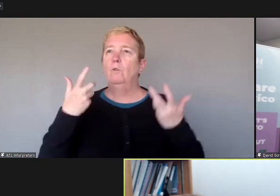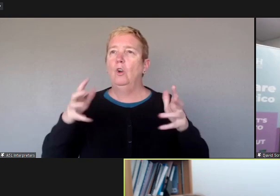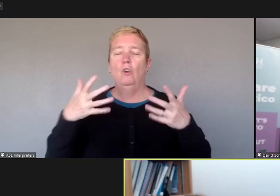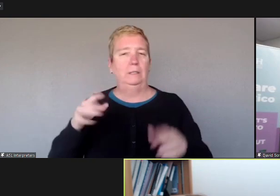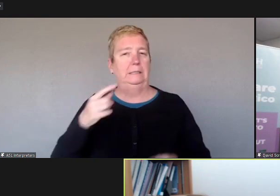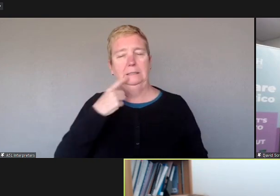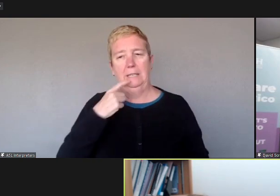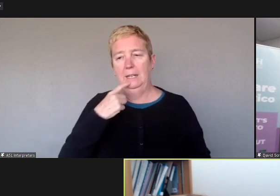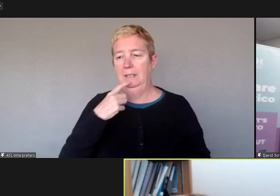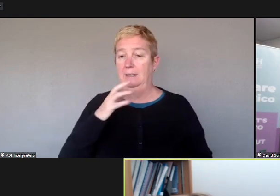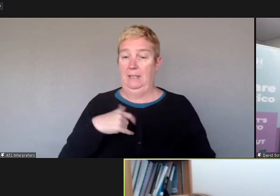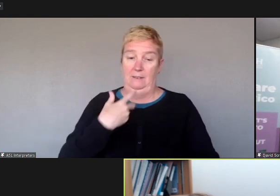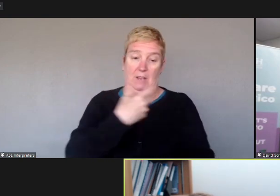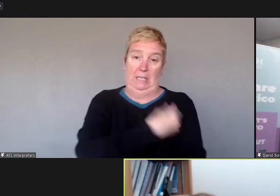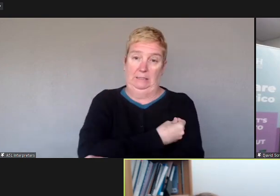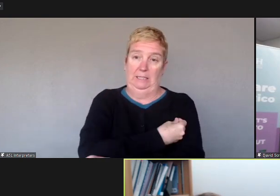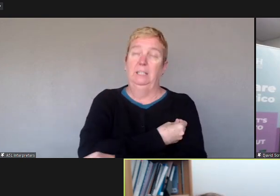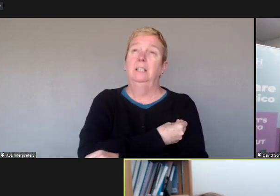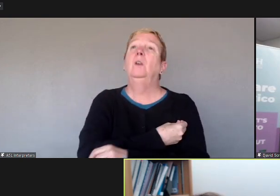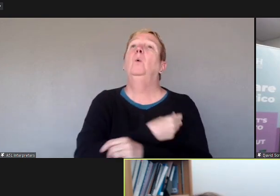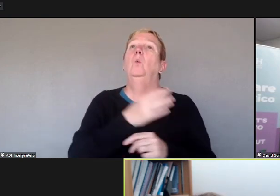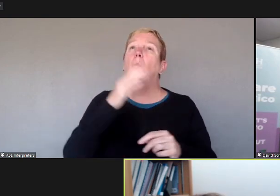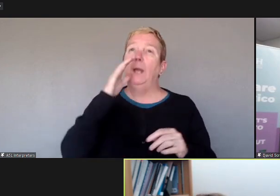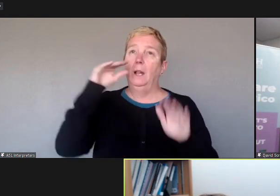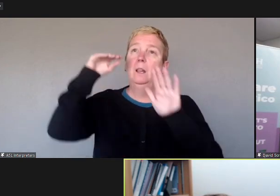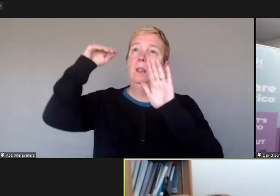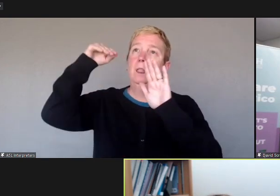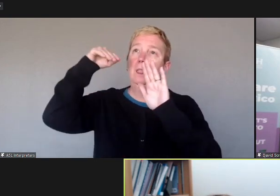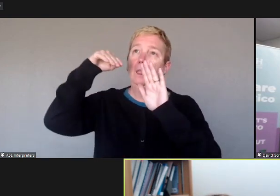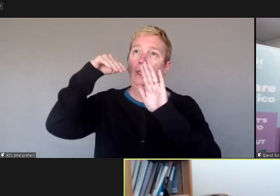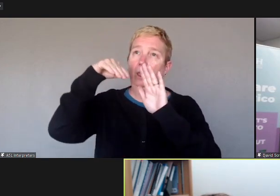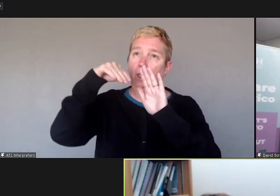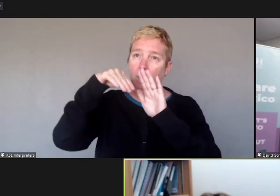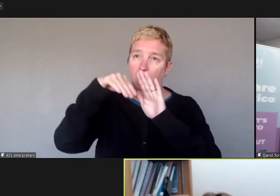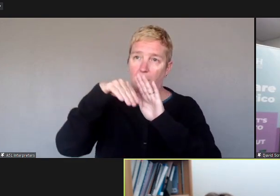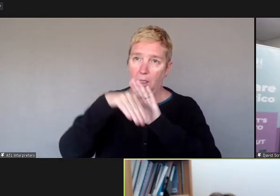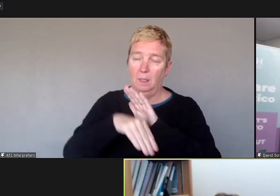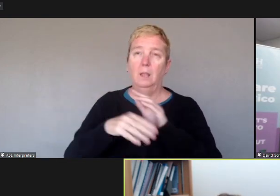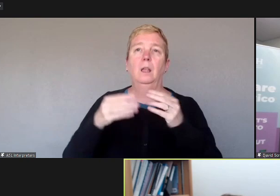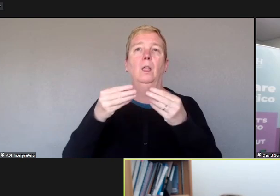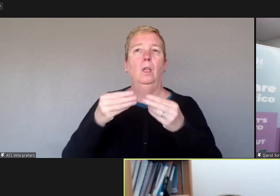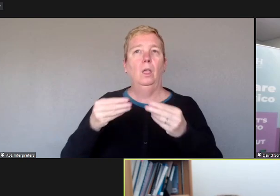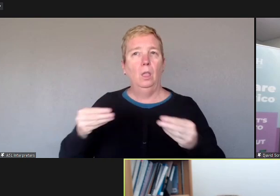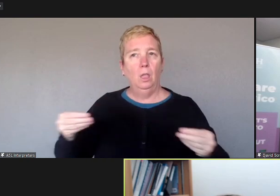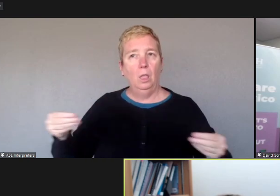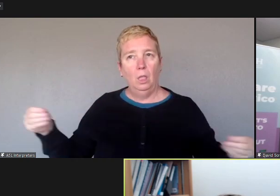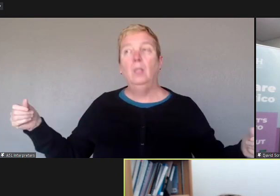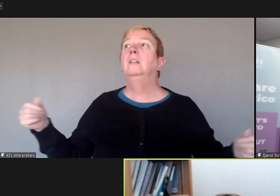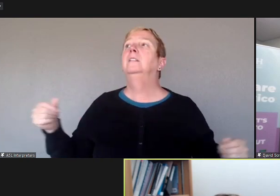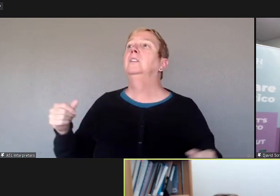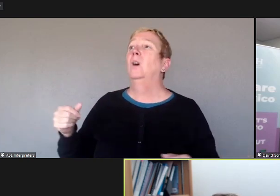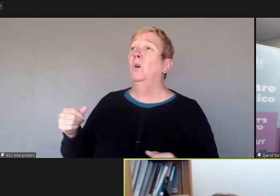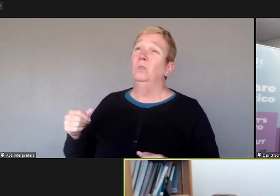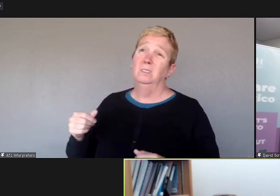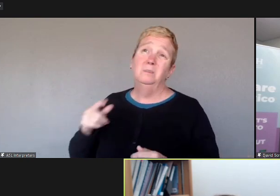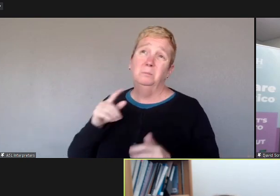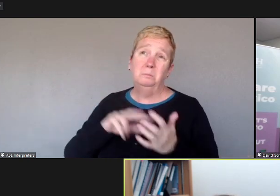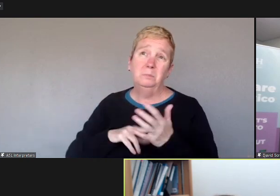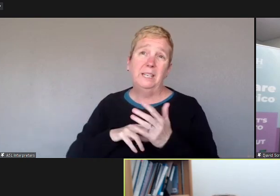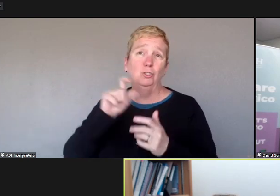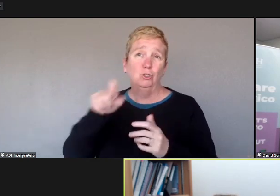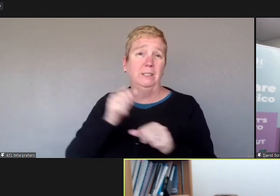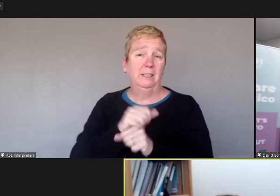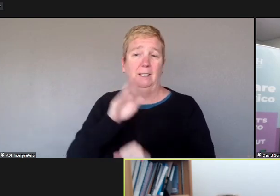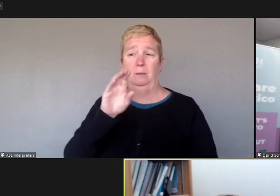vaccine effectiveness clearly wanes over time. So the booster is really, really important. And now we're on a second booster for lots of